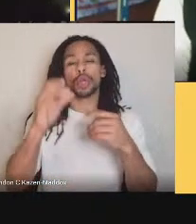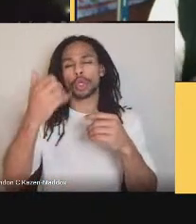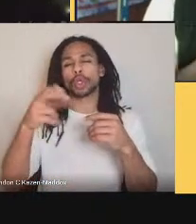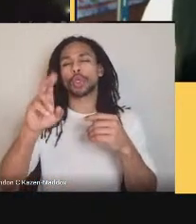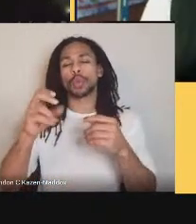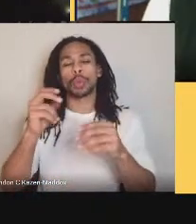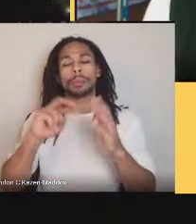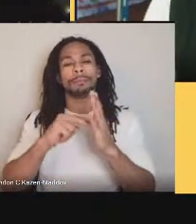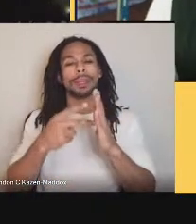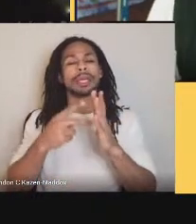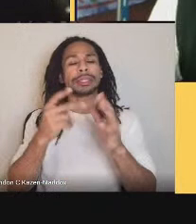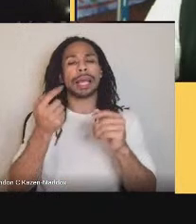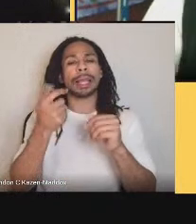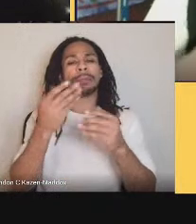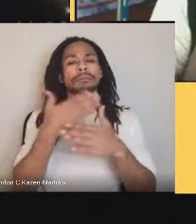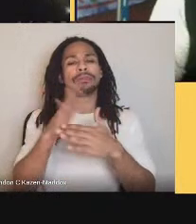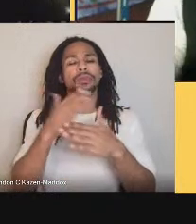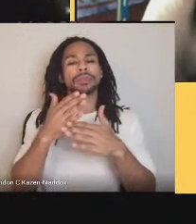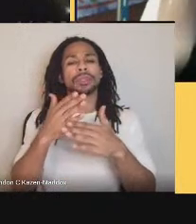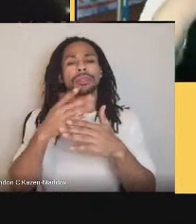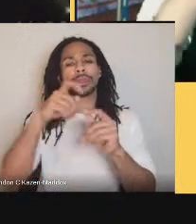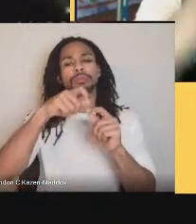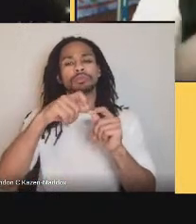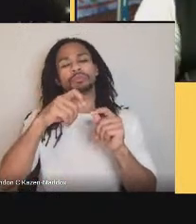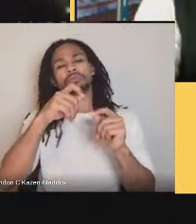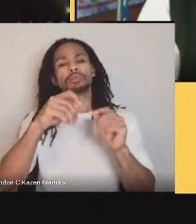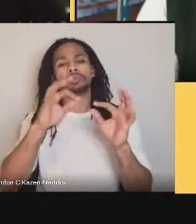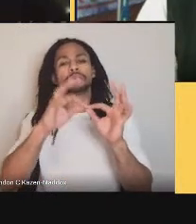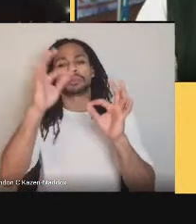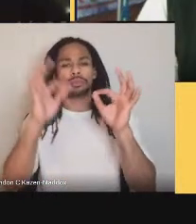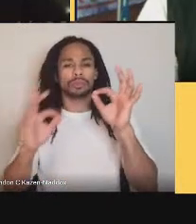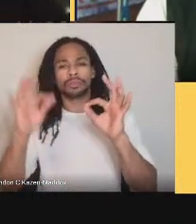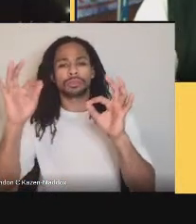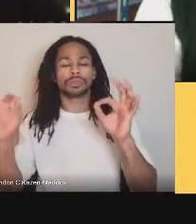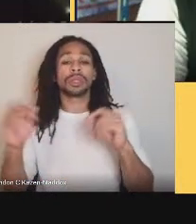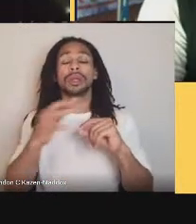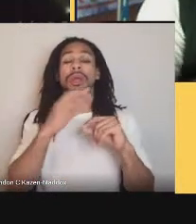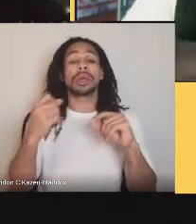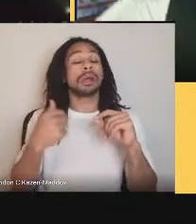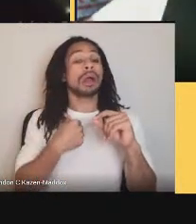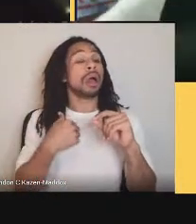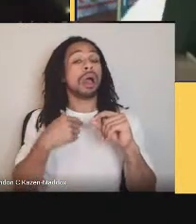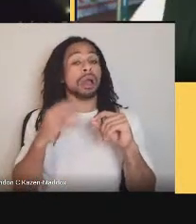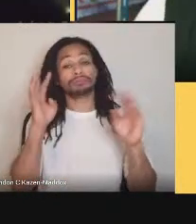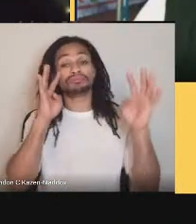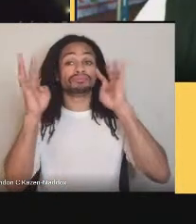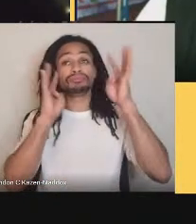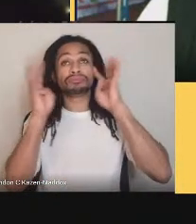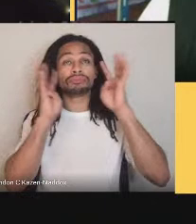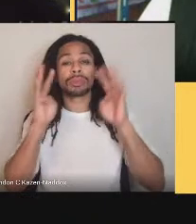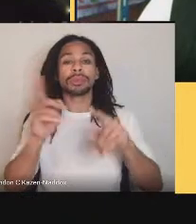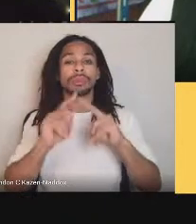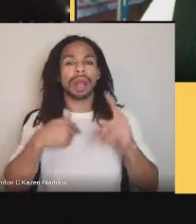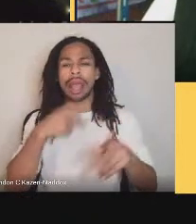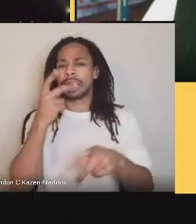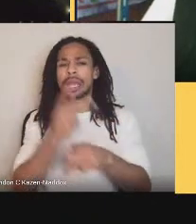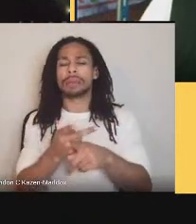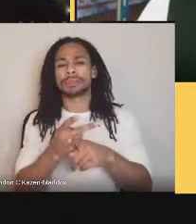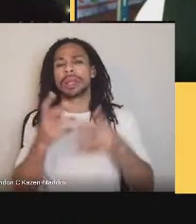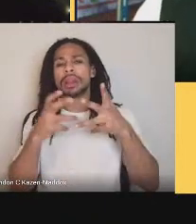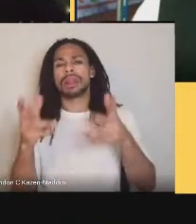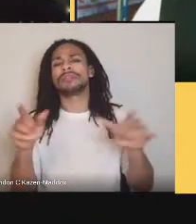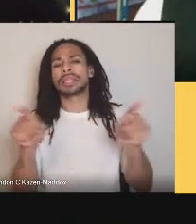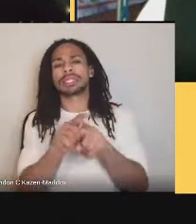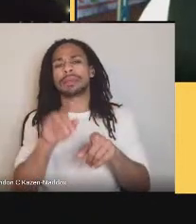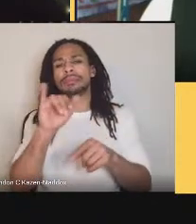I did variations of it, but I kept most of the same instrumentation when I'm, you know, writing that score. But for